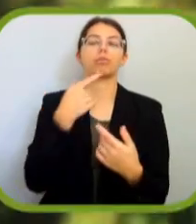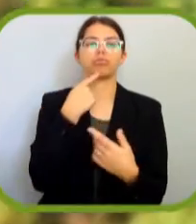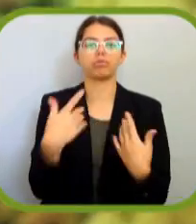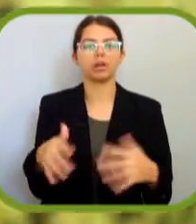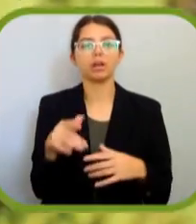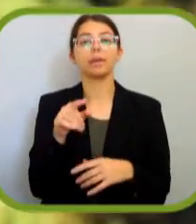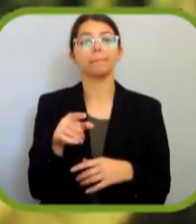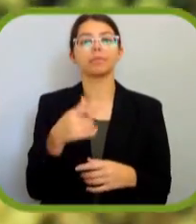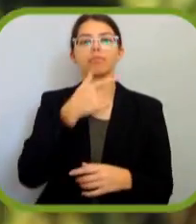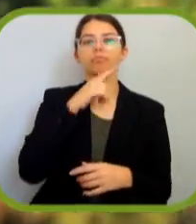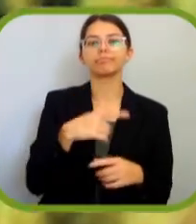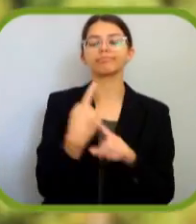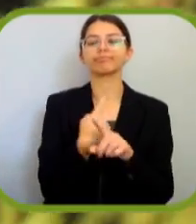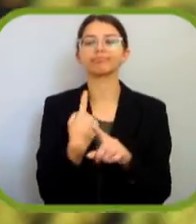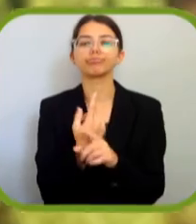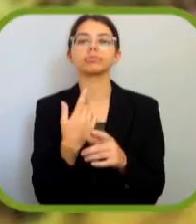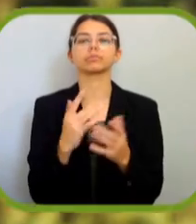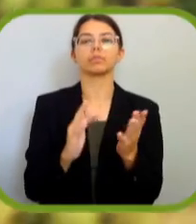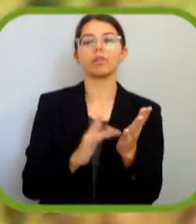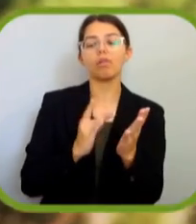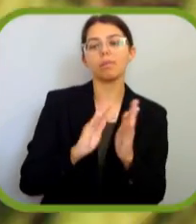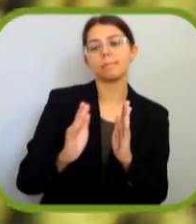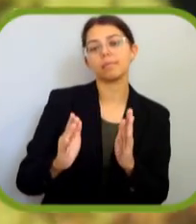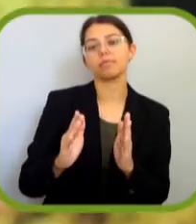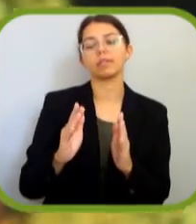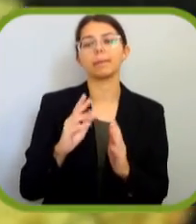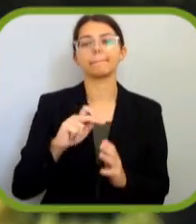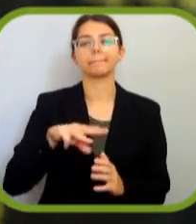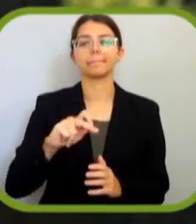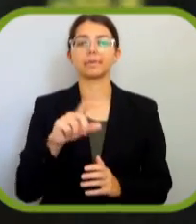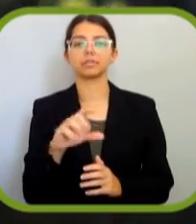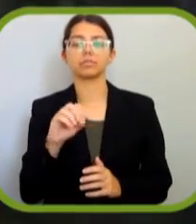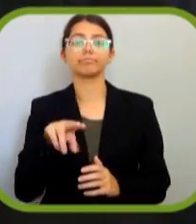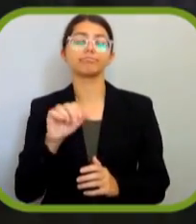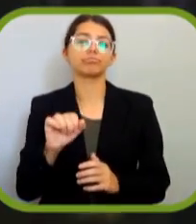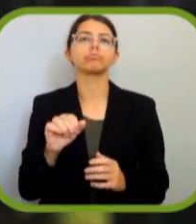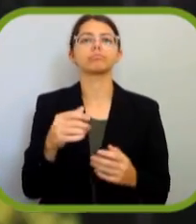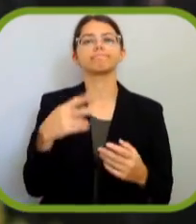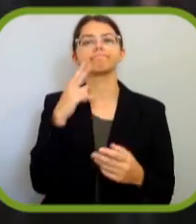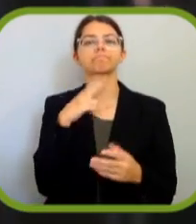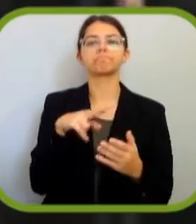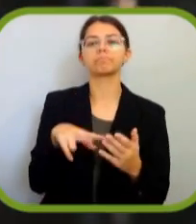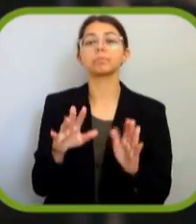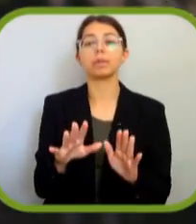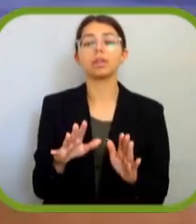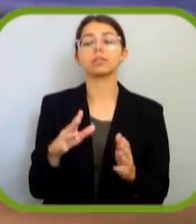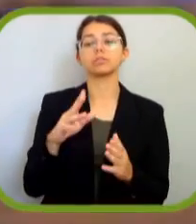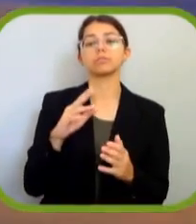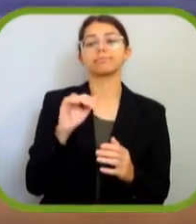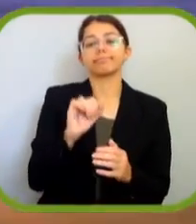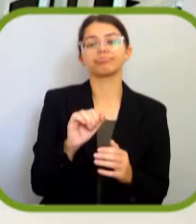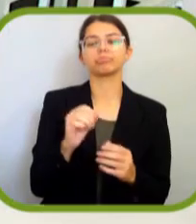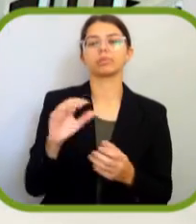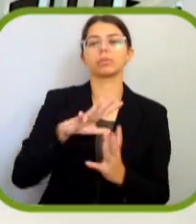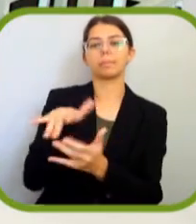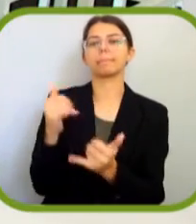coffee in Amazon bookshop with some other user. But in the Amazon bookshop metaverse, you could probably